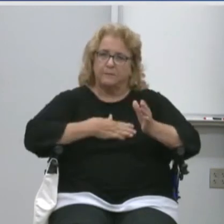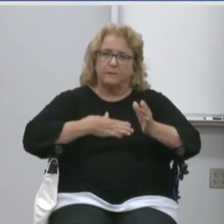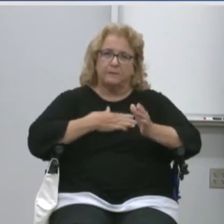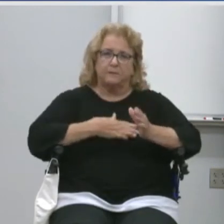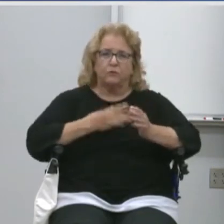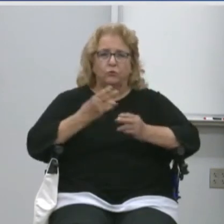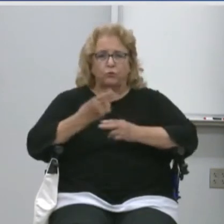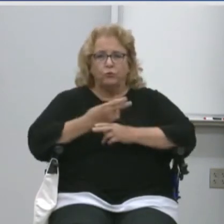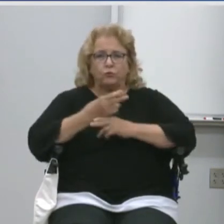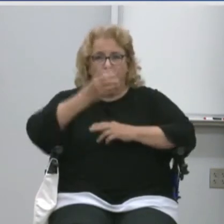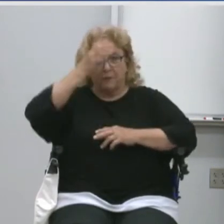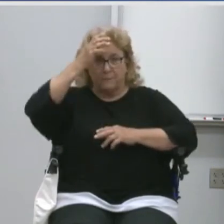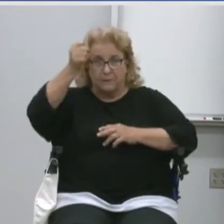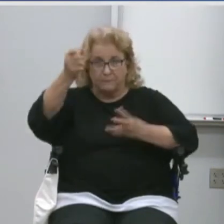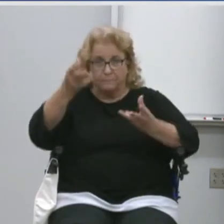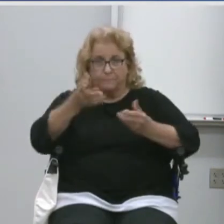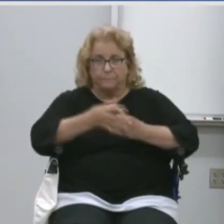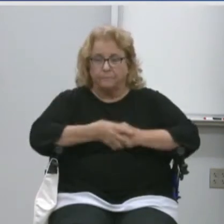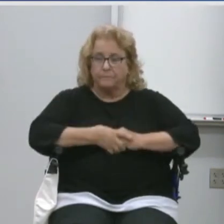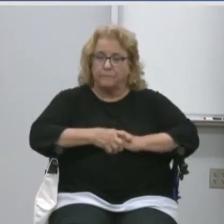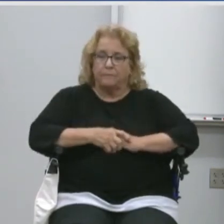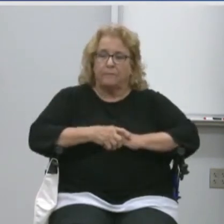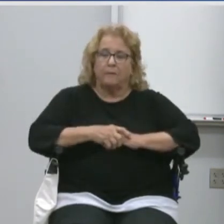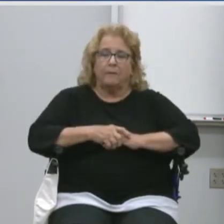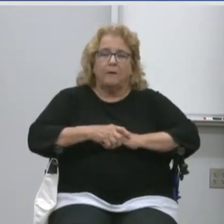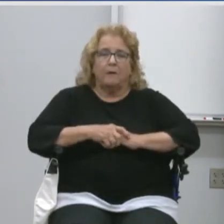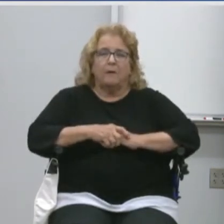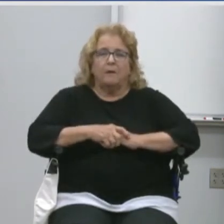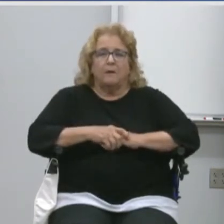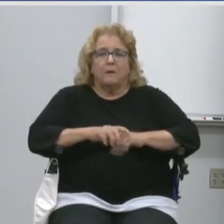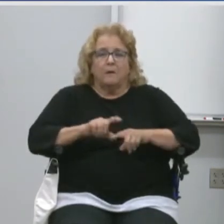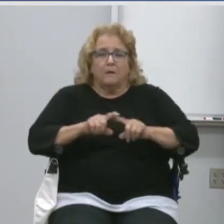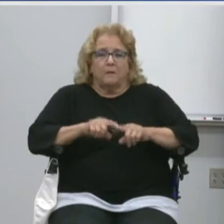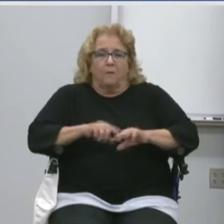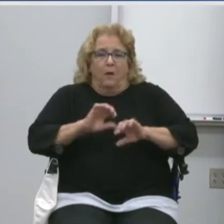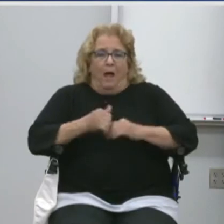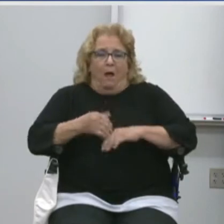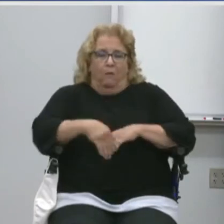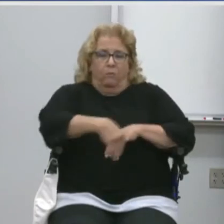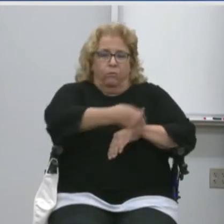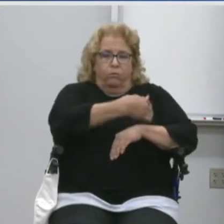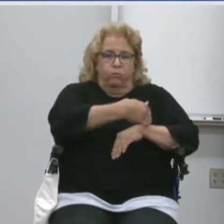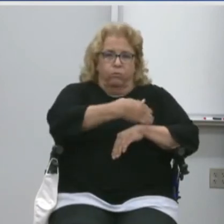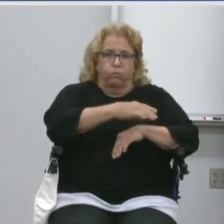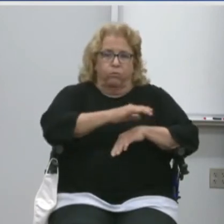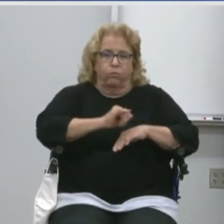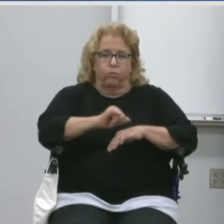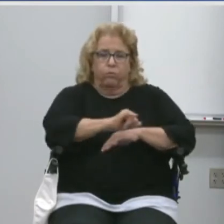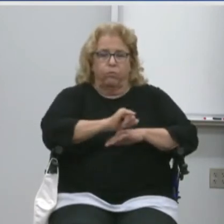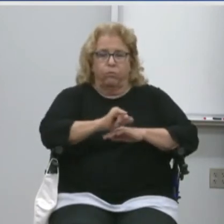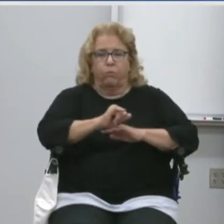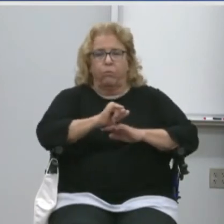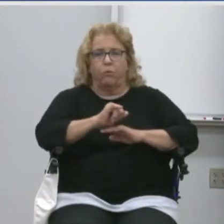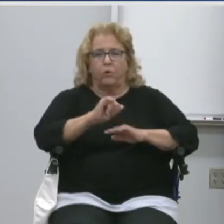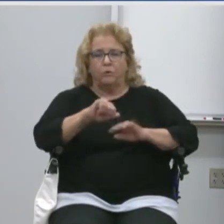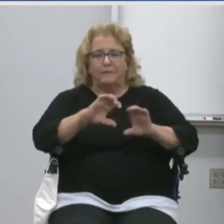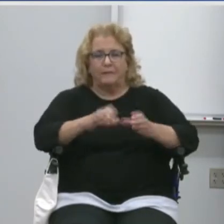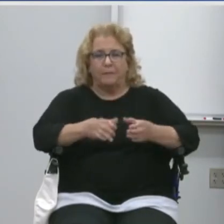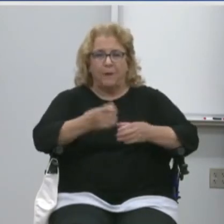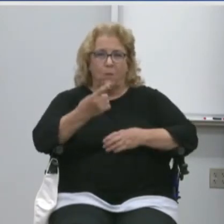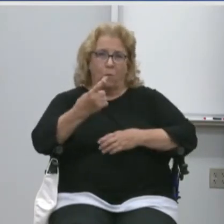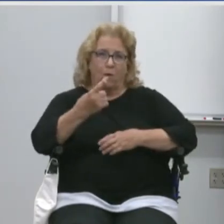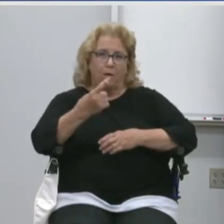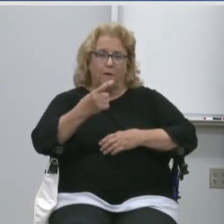and use some common sense. Depending on the track, the barrier islands could see Category 1 hurricane force winds